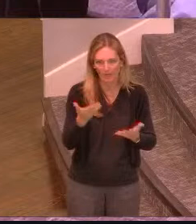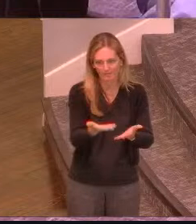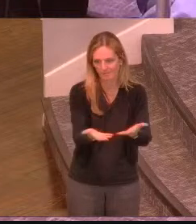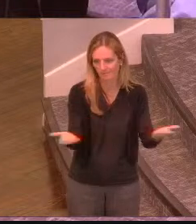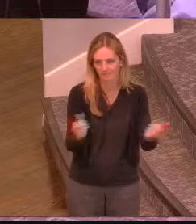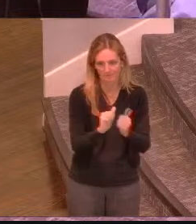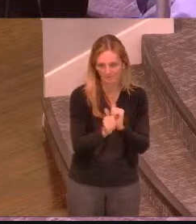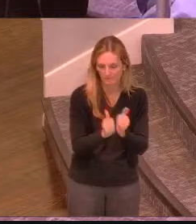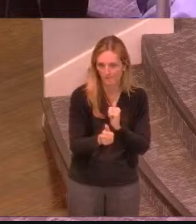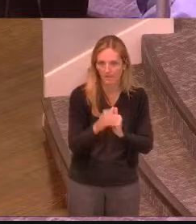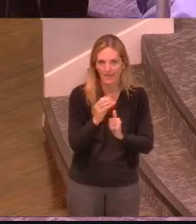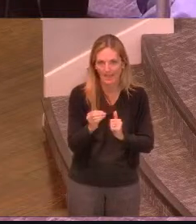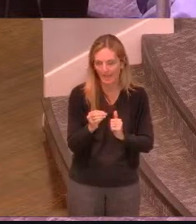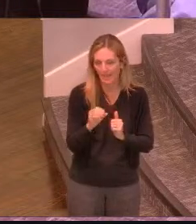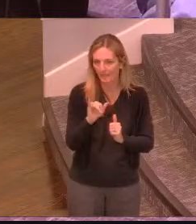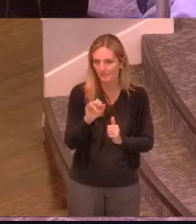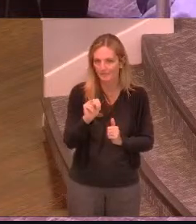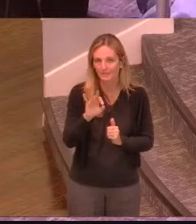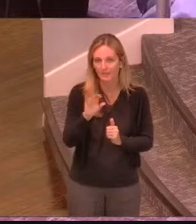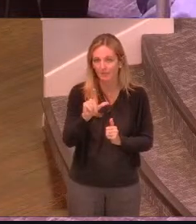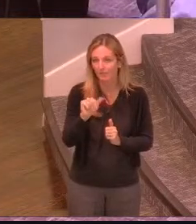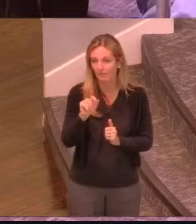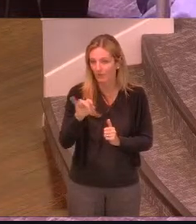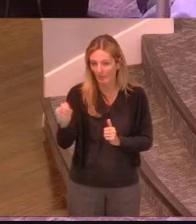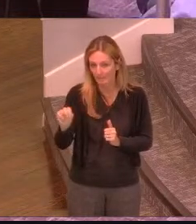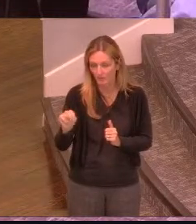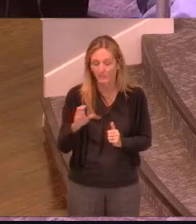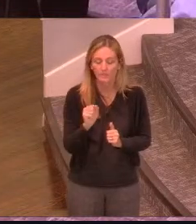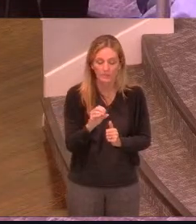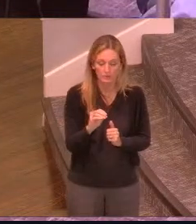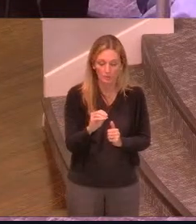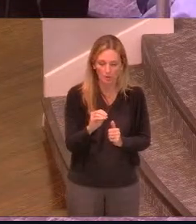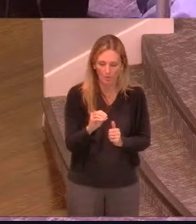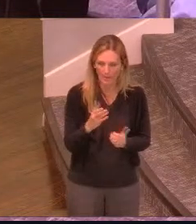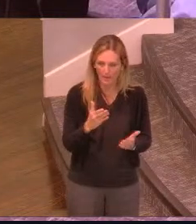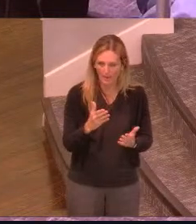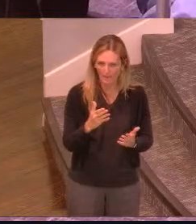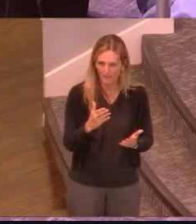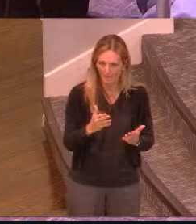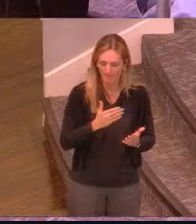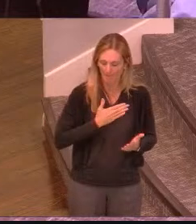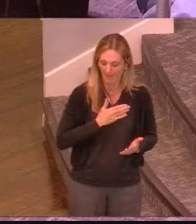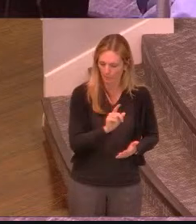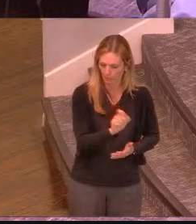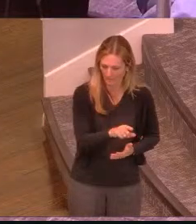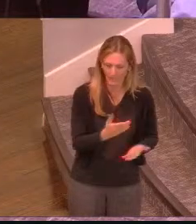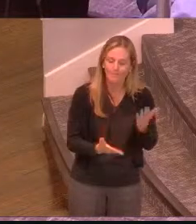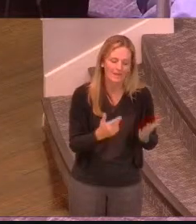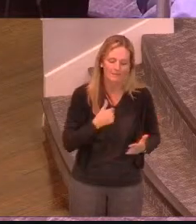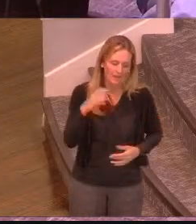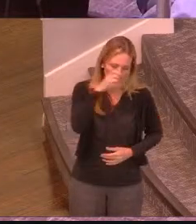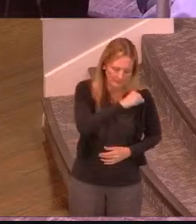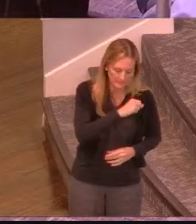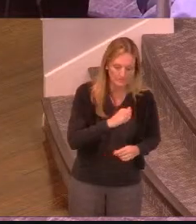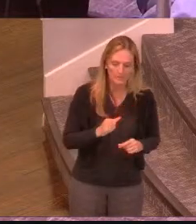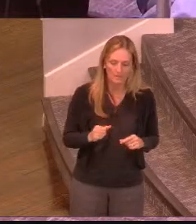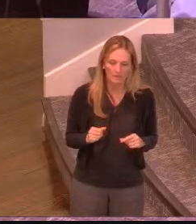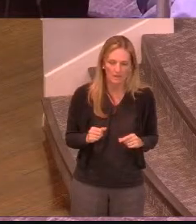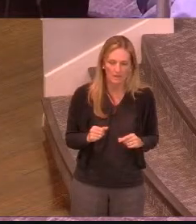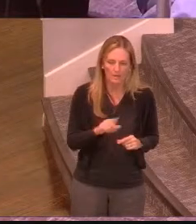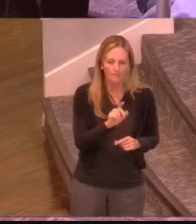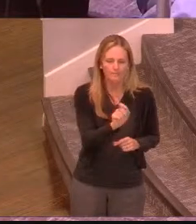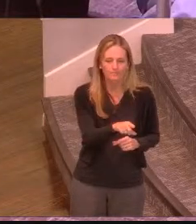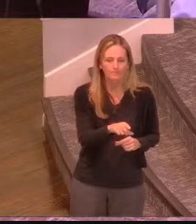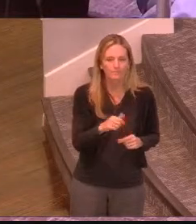so my question, and you may have covered it and I just missed it, do we have a way